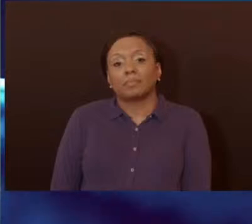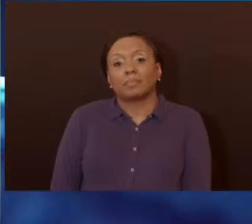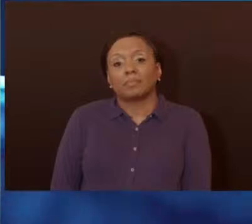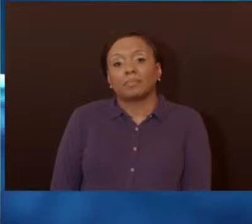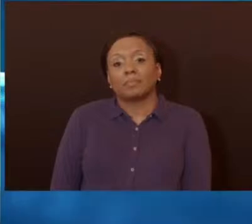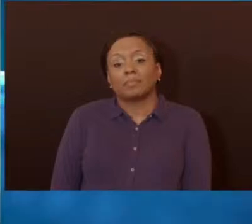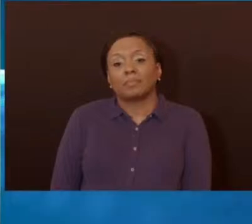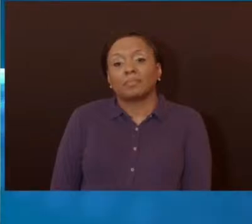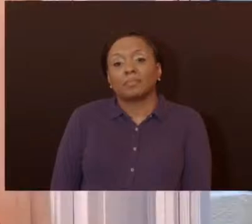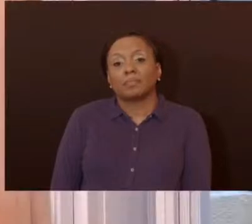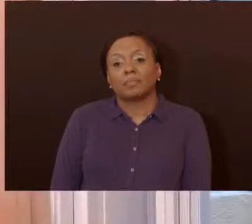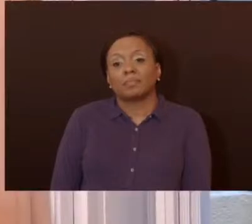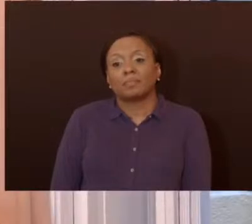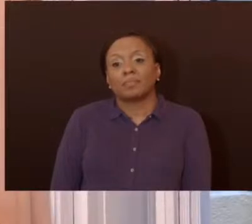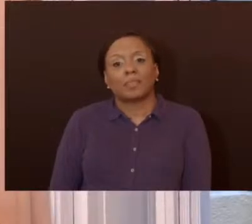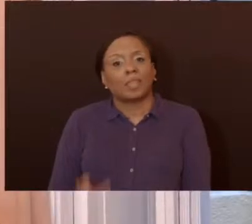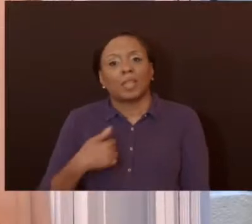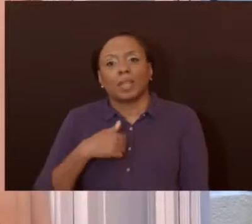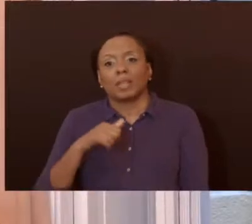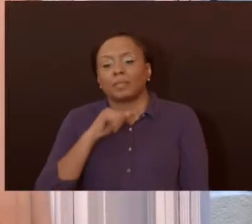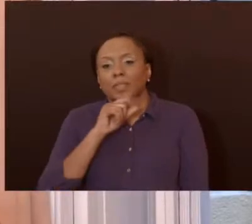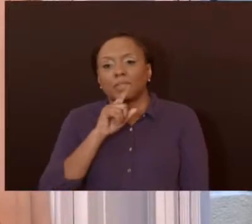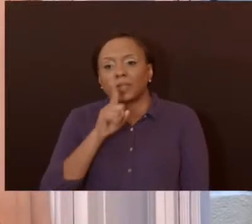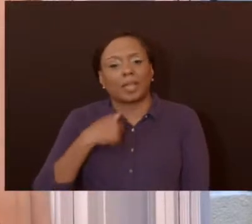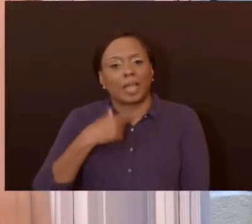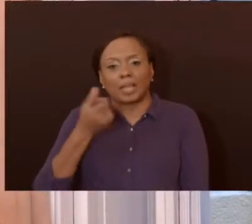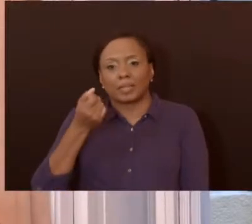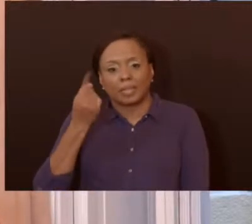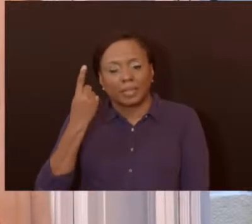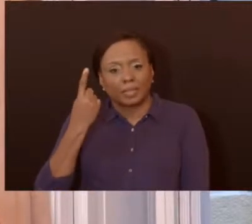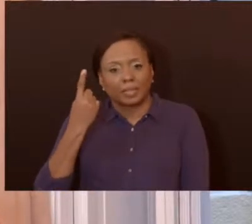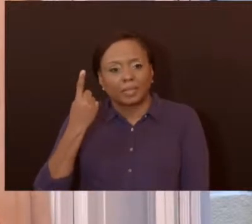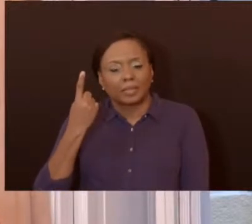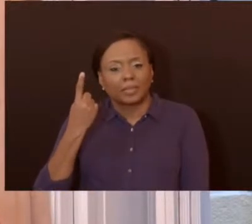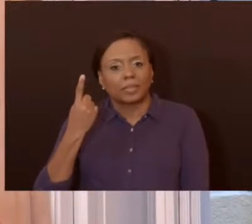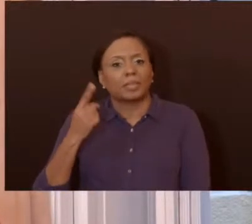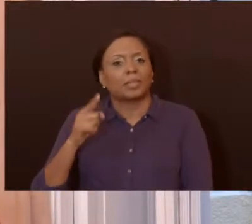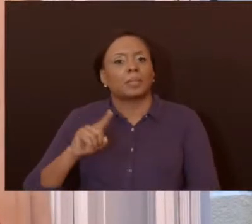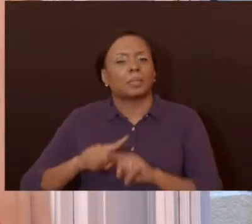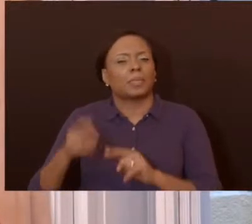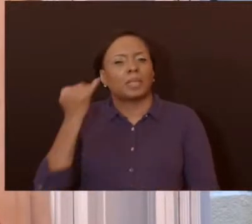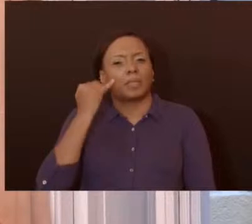I am not certain that I'm fully understanding your question, but if you're asking me